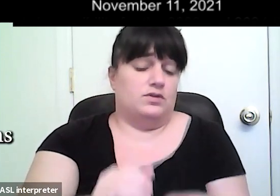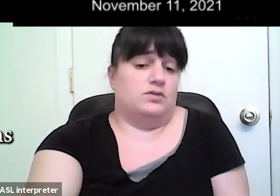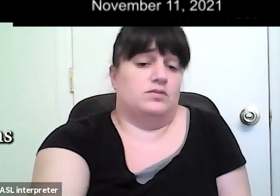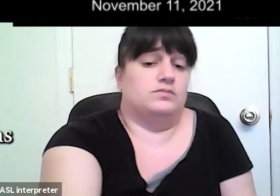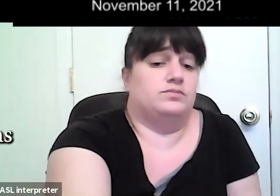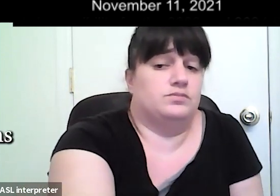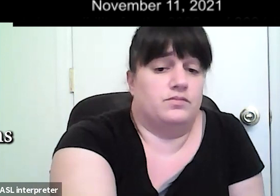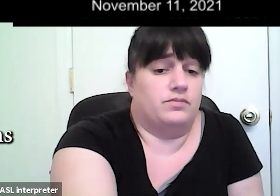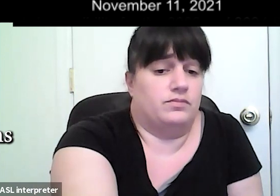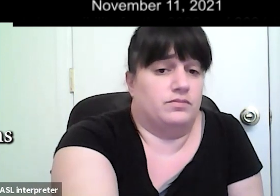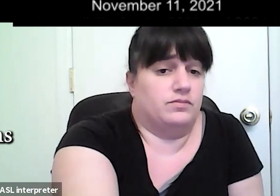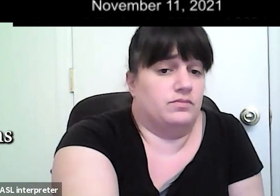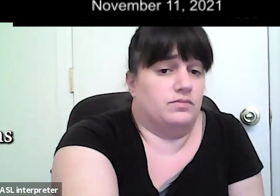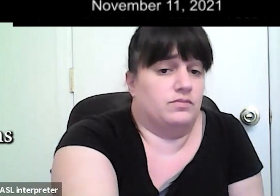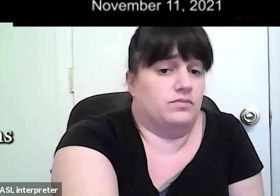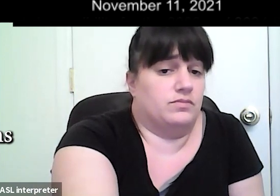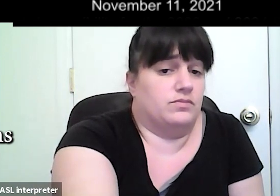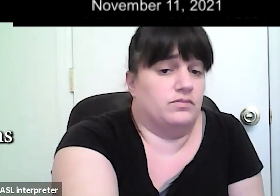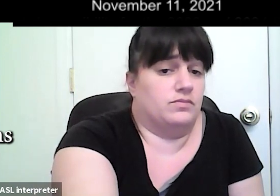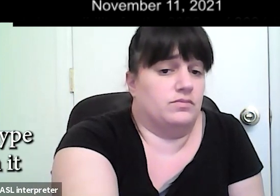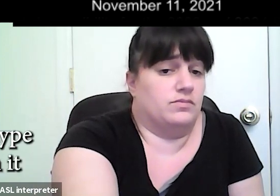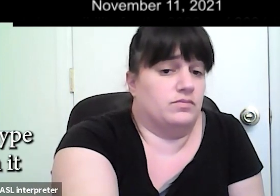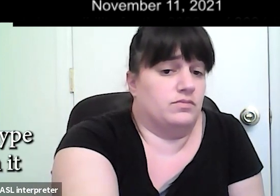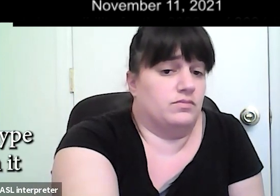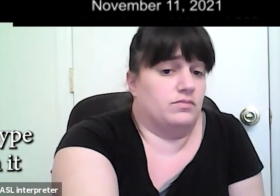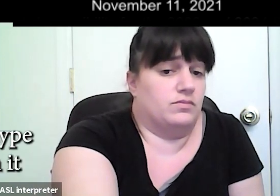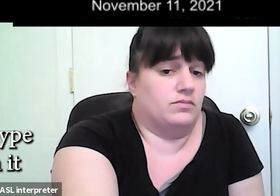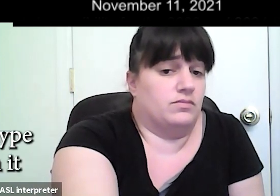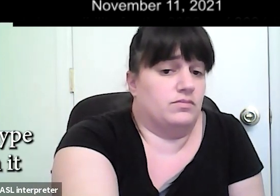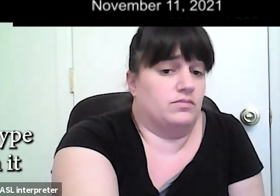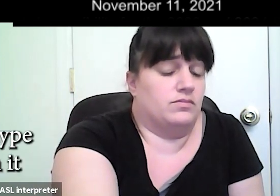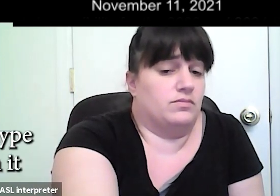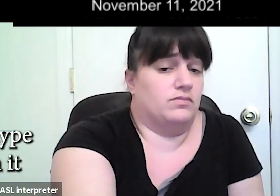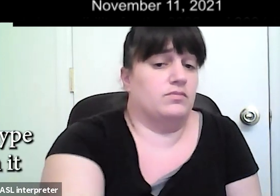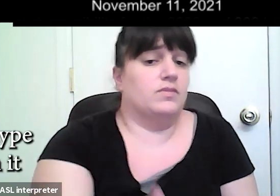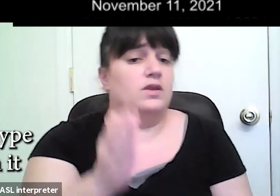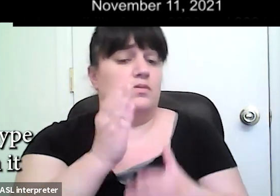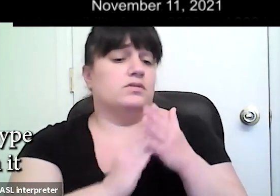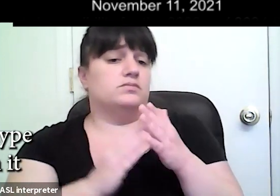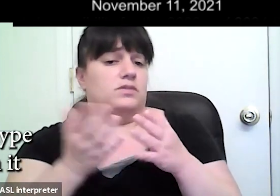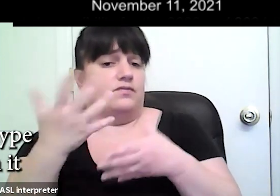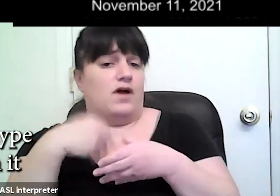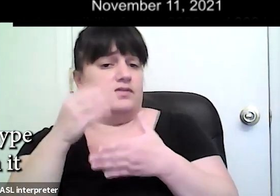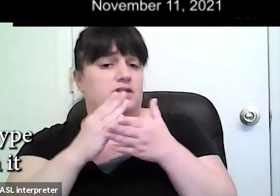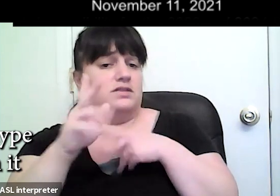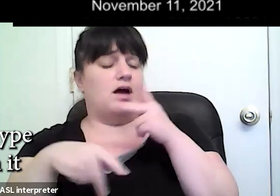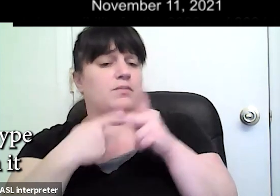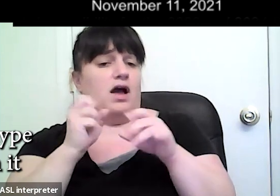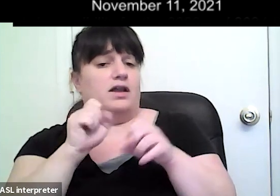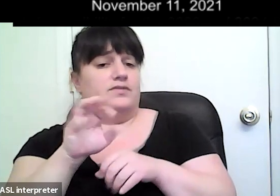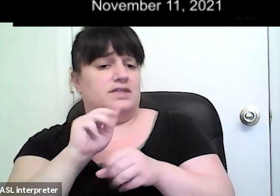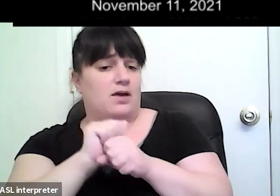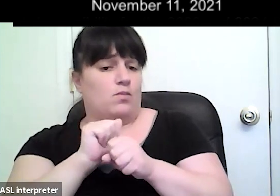There are about 14 programs around the nation who are currently engaged in some type of STEM work for individuals